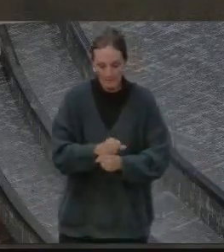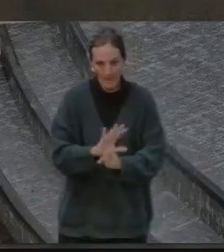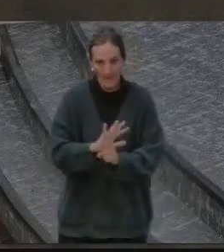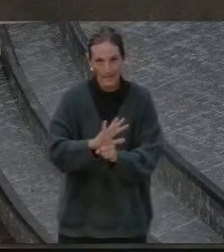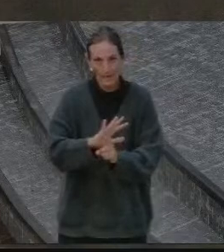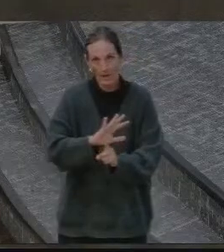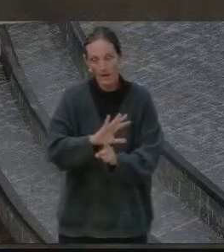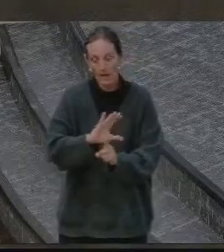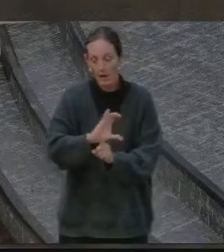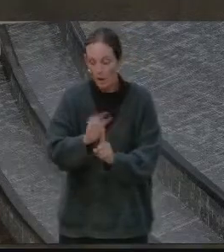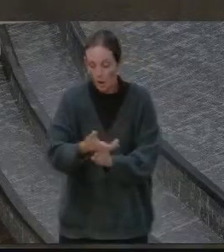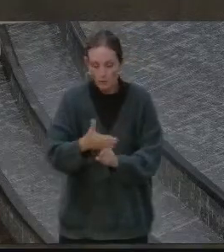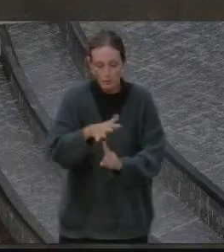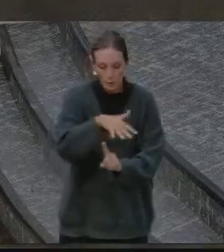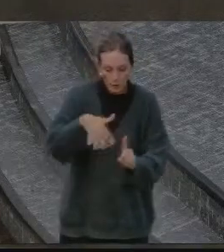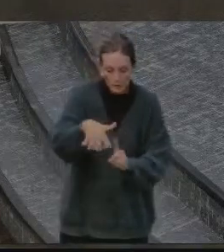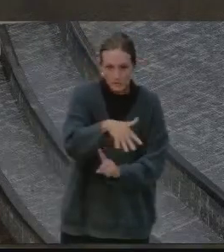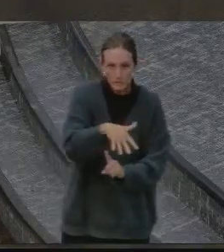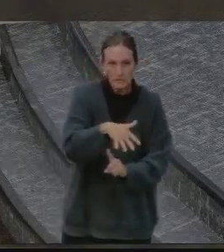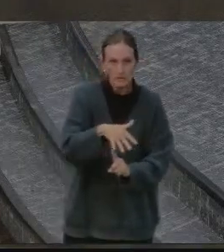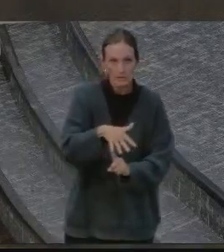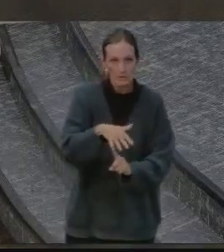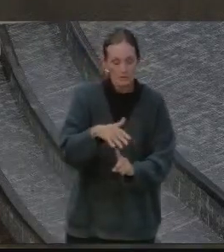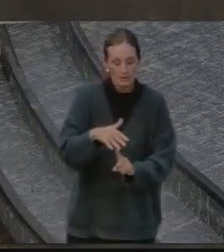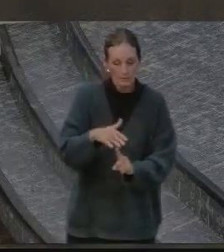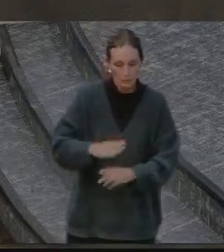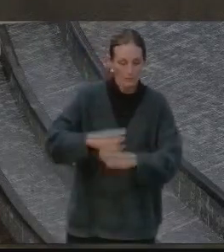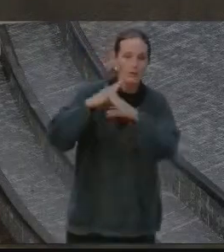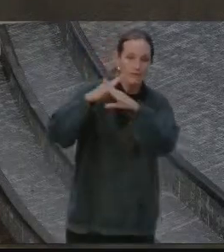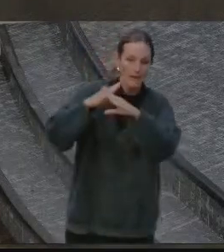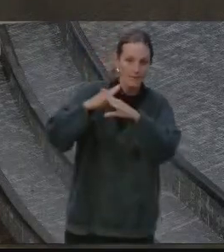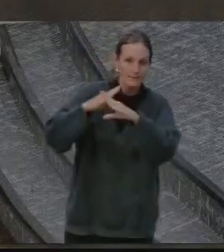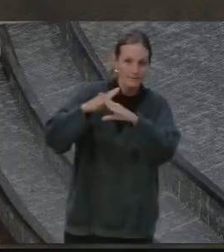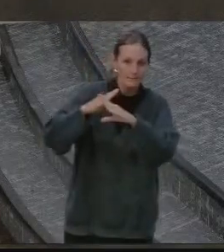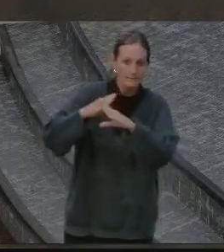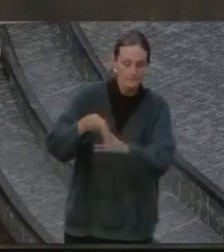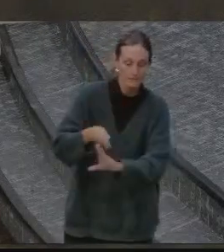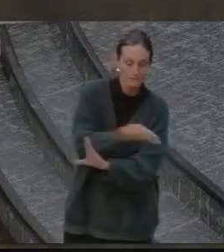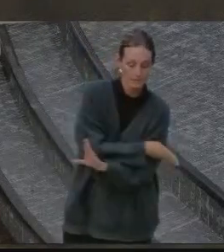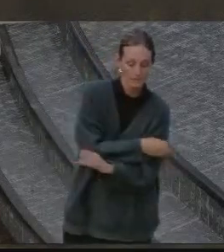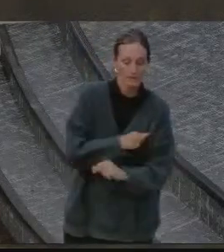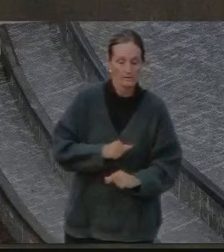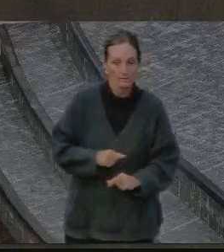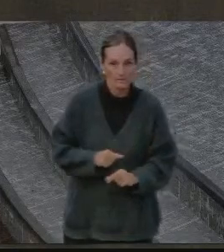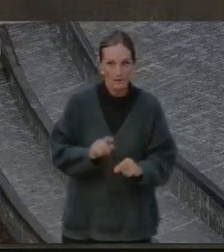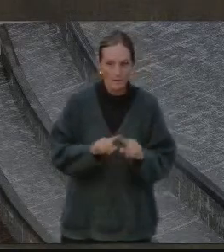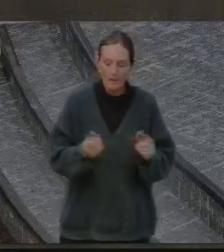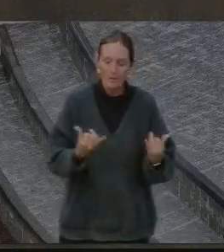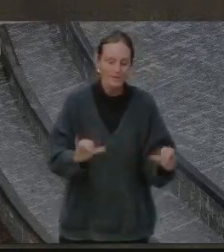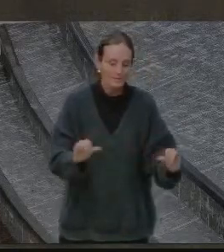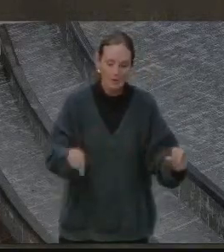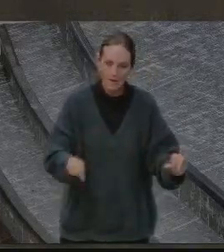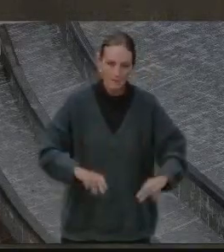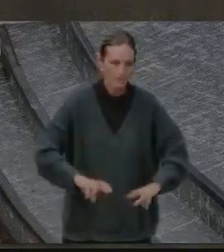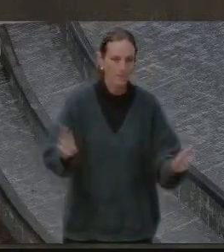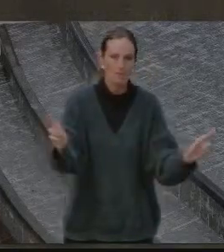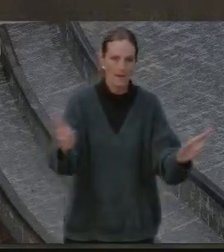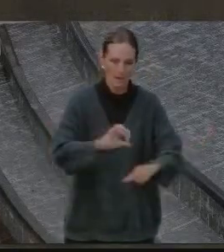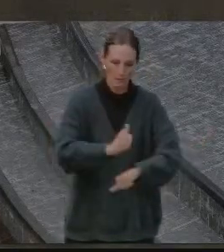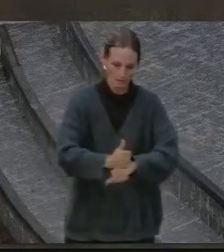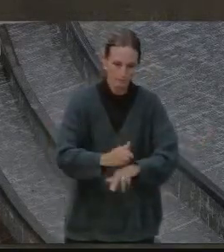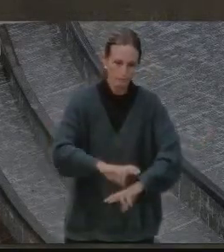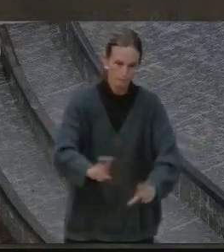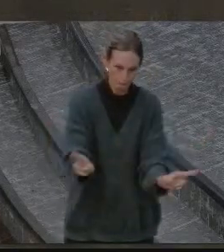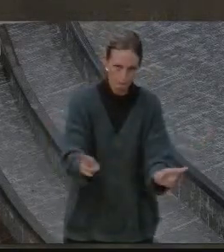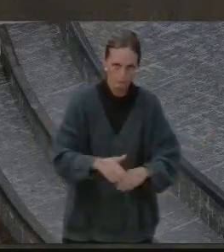to prevent this? But that also means we still have to be prepared. Absolutely. And so I do thank